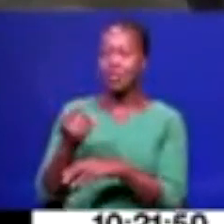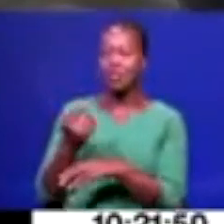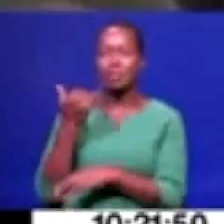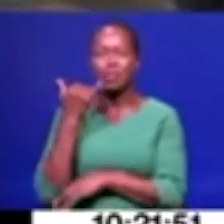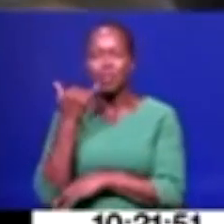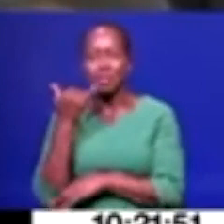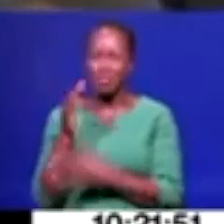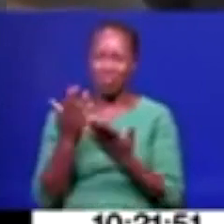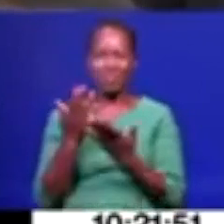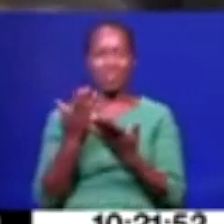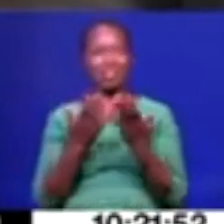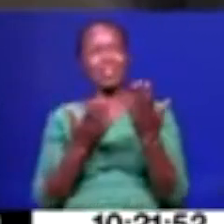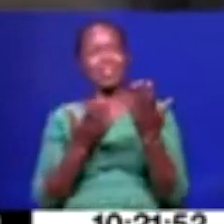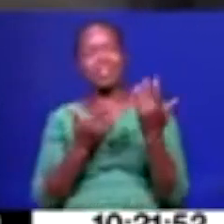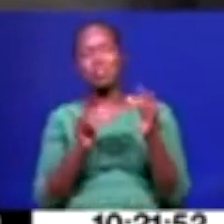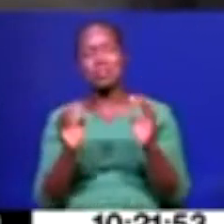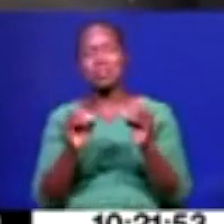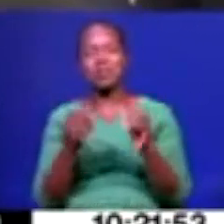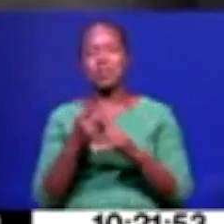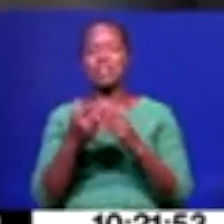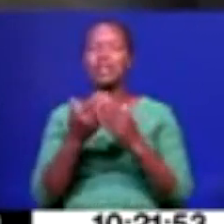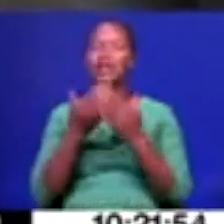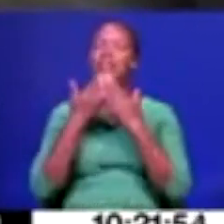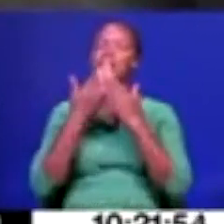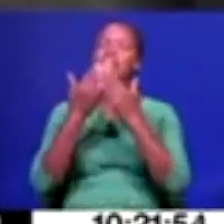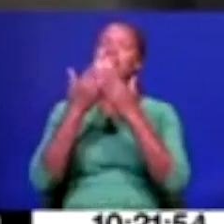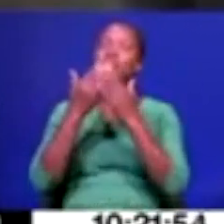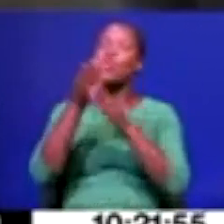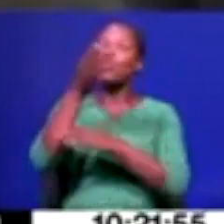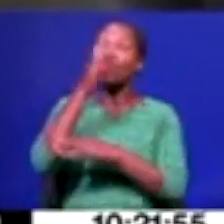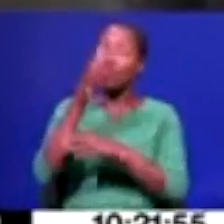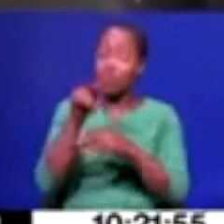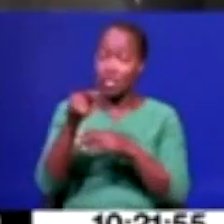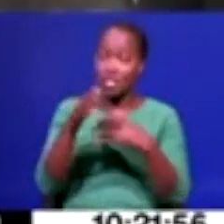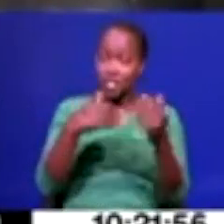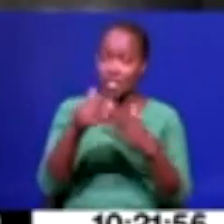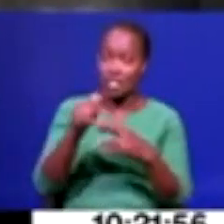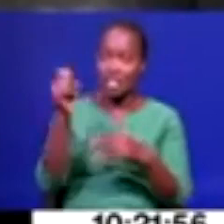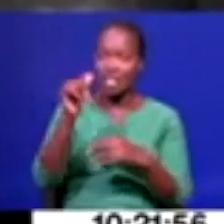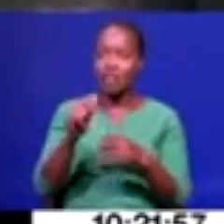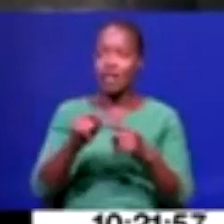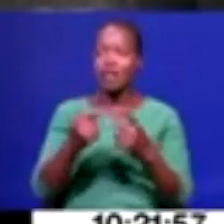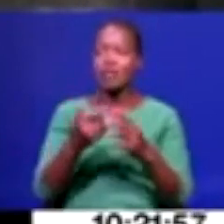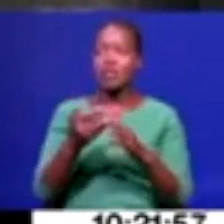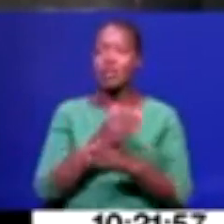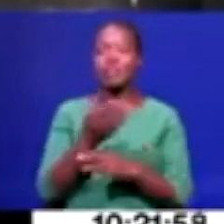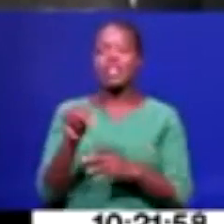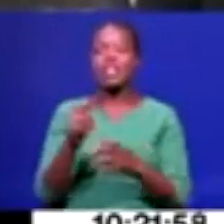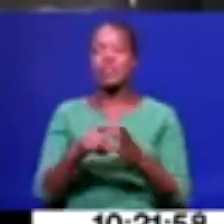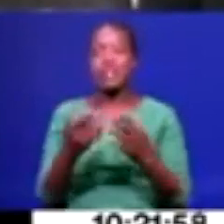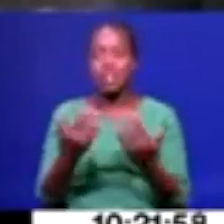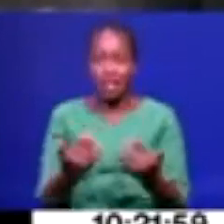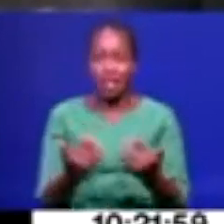wasn't expecting this, but thank you so much for this kind gesture. And thank God I never broke the world record before then, but now